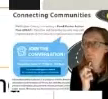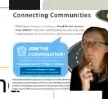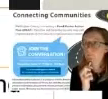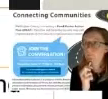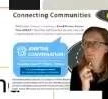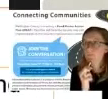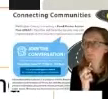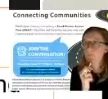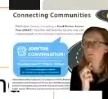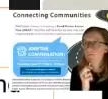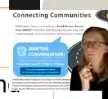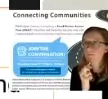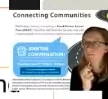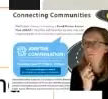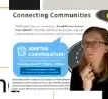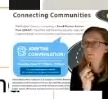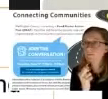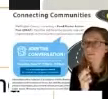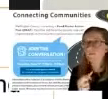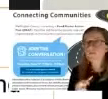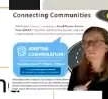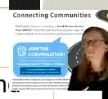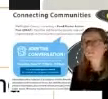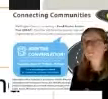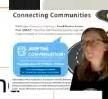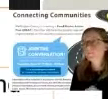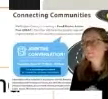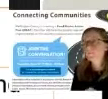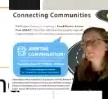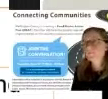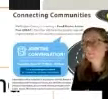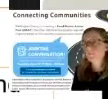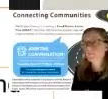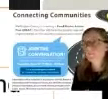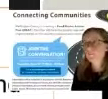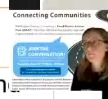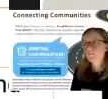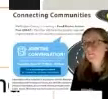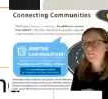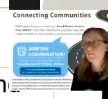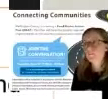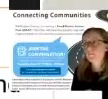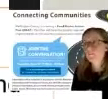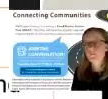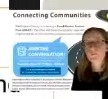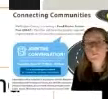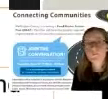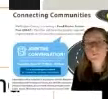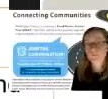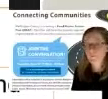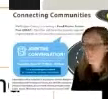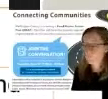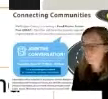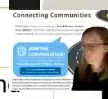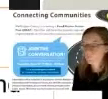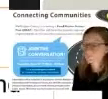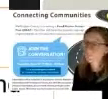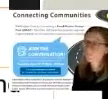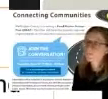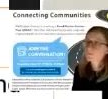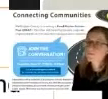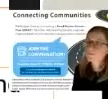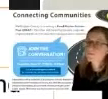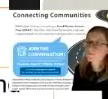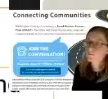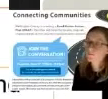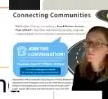so the criteria we're looking at here, heritage property or buildings impacted, impact to heritage landscapes,